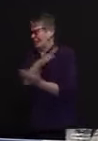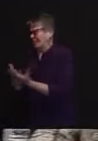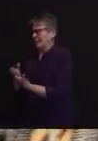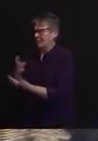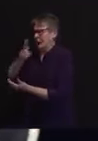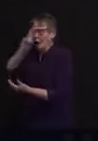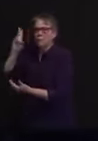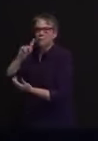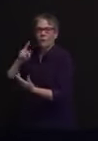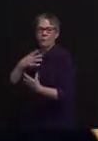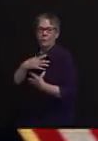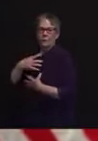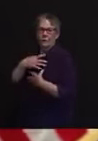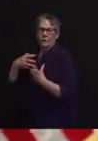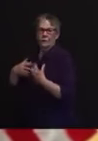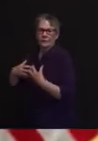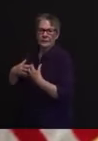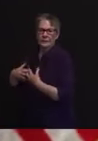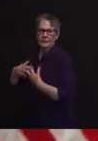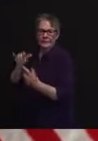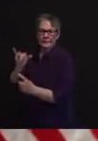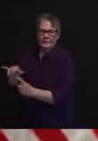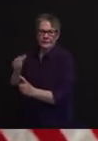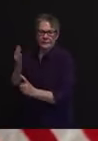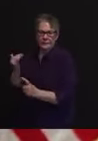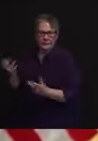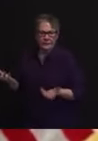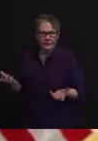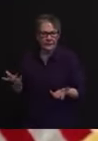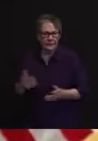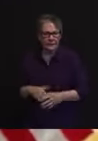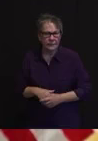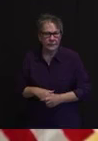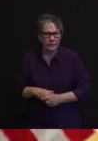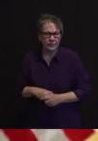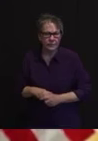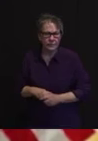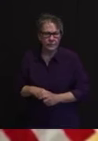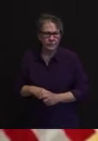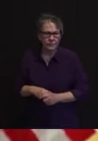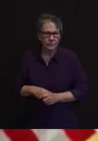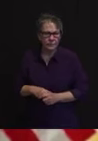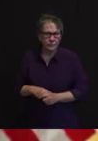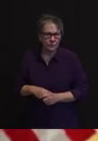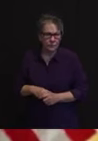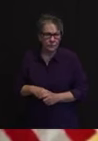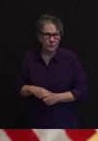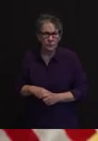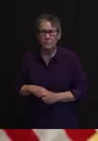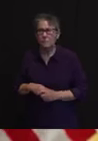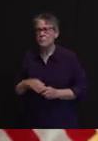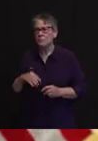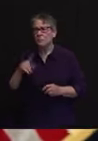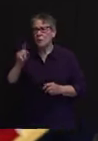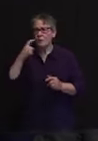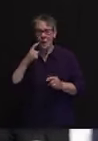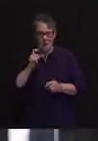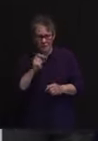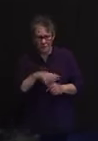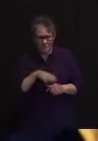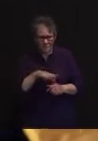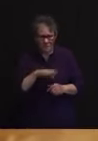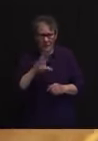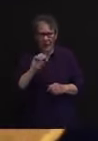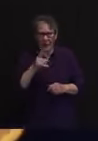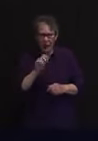And on transportation as a general matter, do we have enough? And I guess the answer, Pat, is we wouldn't be ordering 100 more if we did. I think just